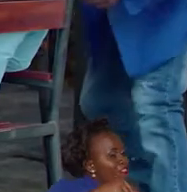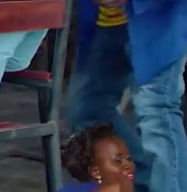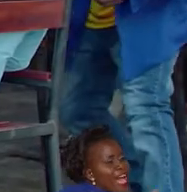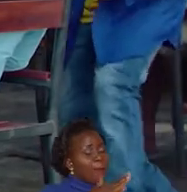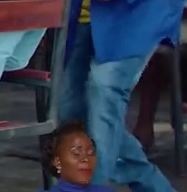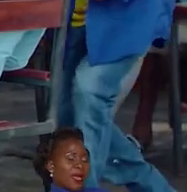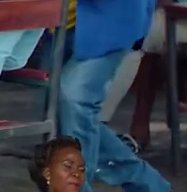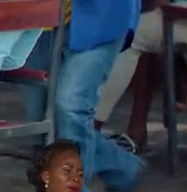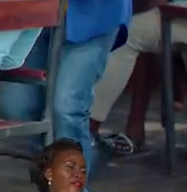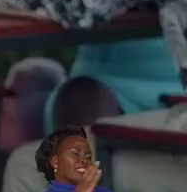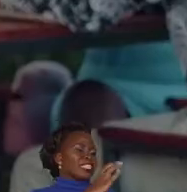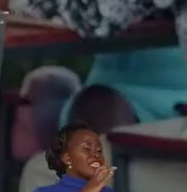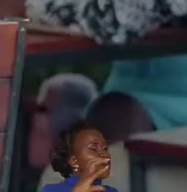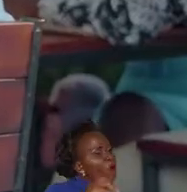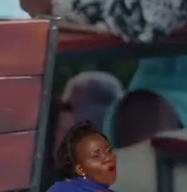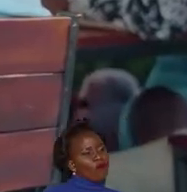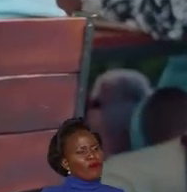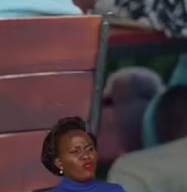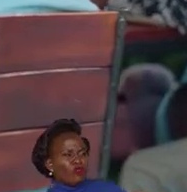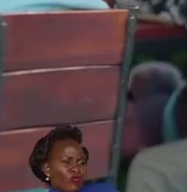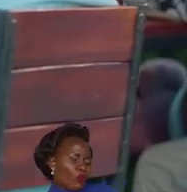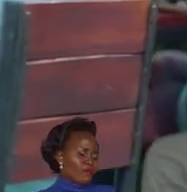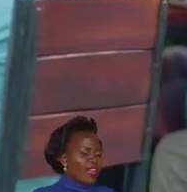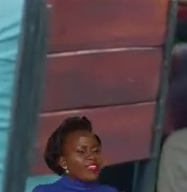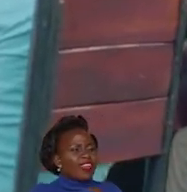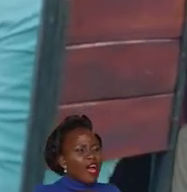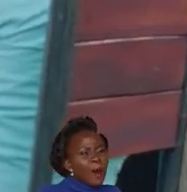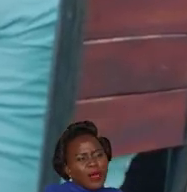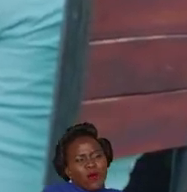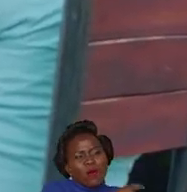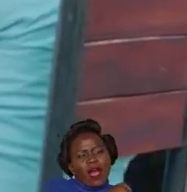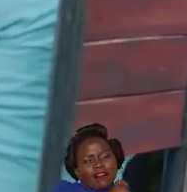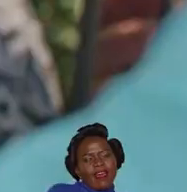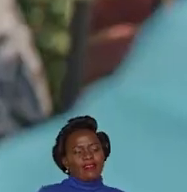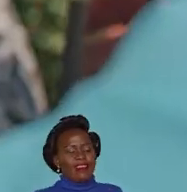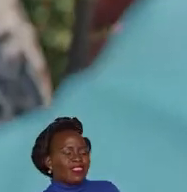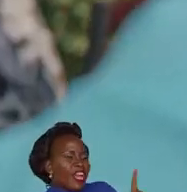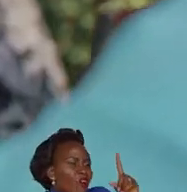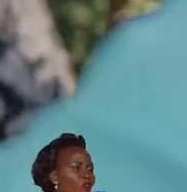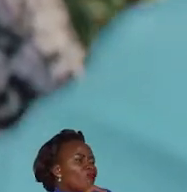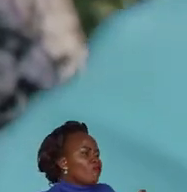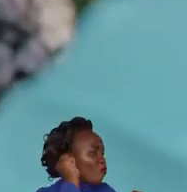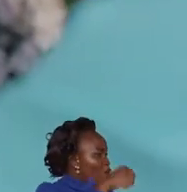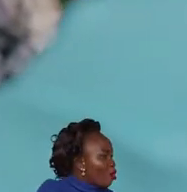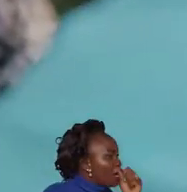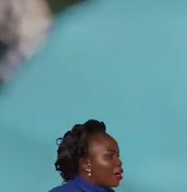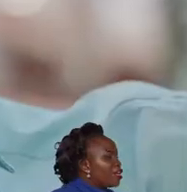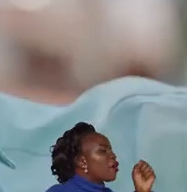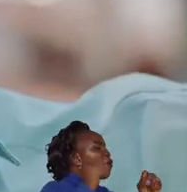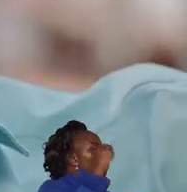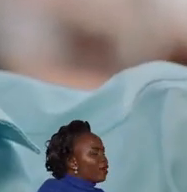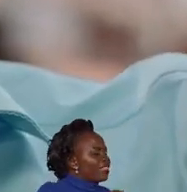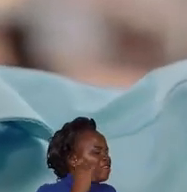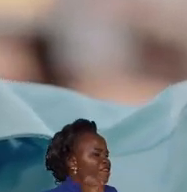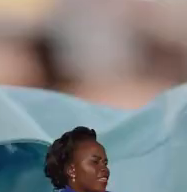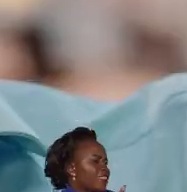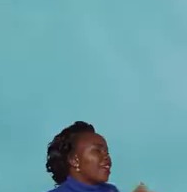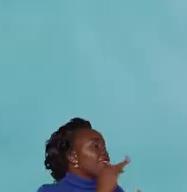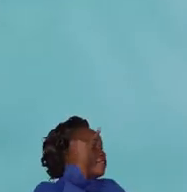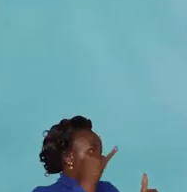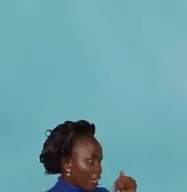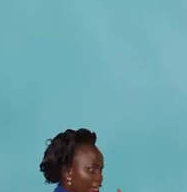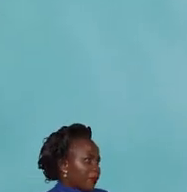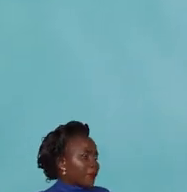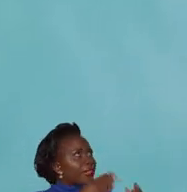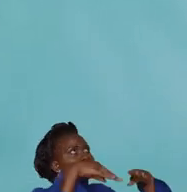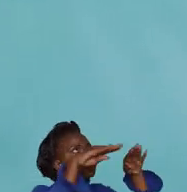Fred Dola, my boss, CEO of Inojo, the general of generals, the conqueror of conquerors, the first and the final,